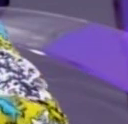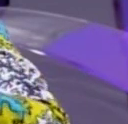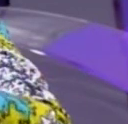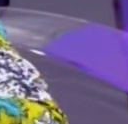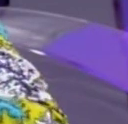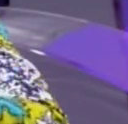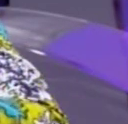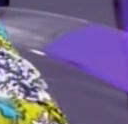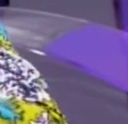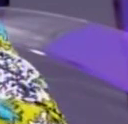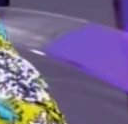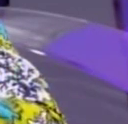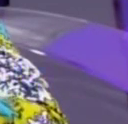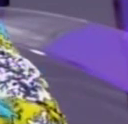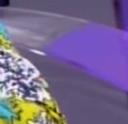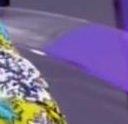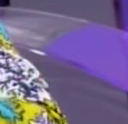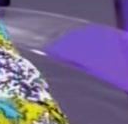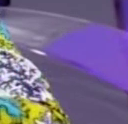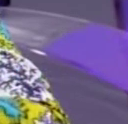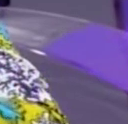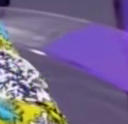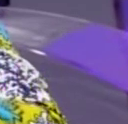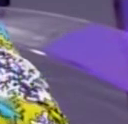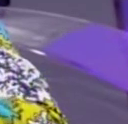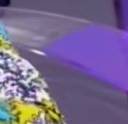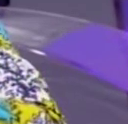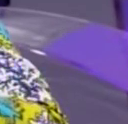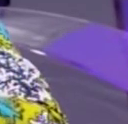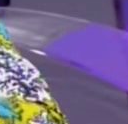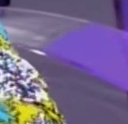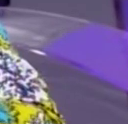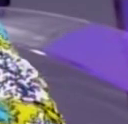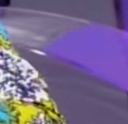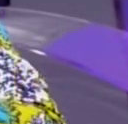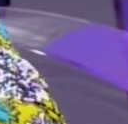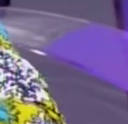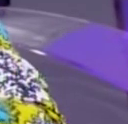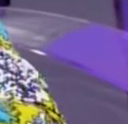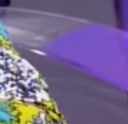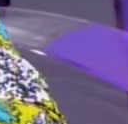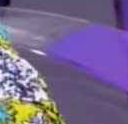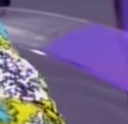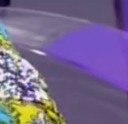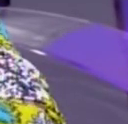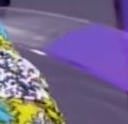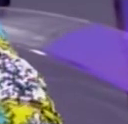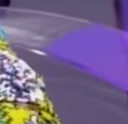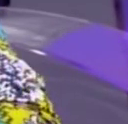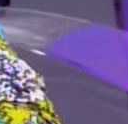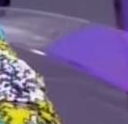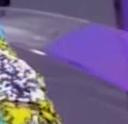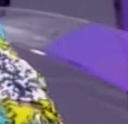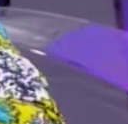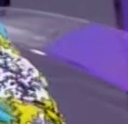tending to their everyday needs. Government is the last resort when people are not able to manage on their own, and